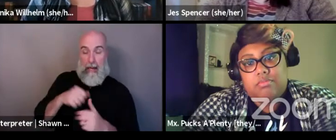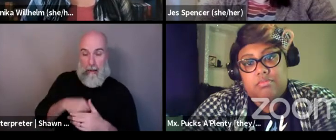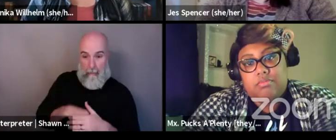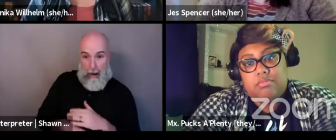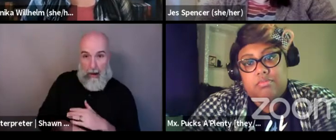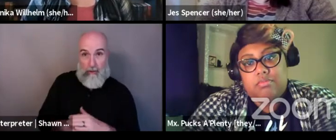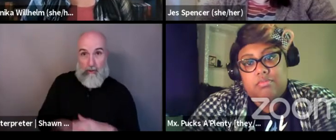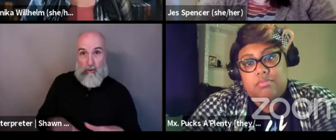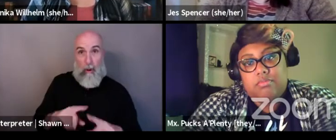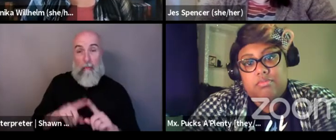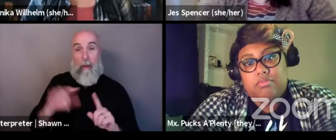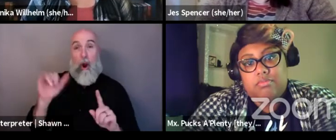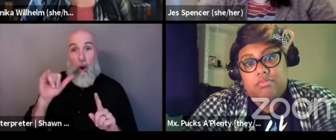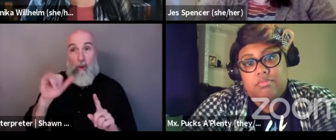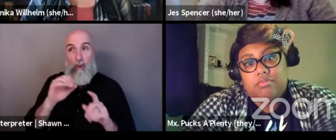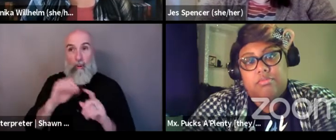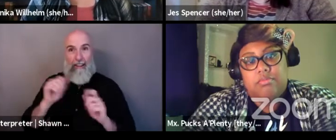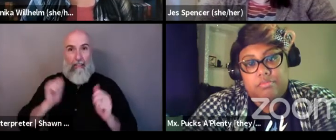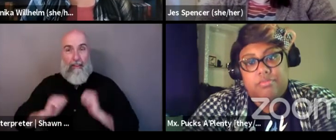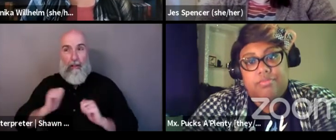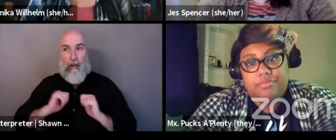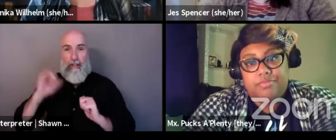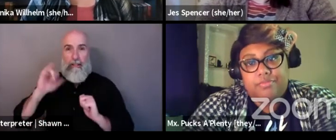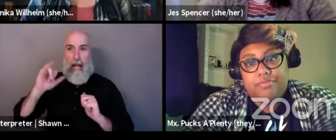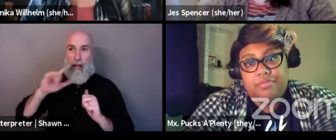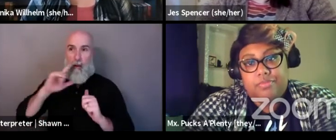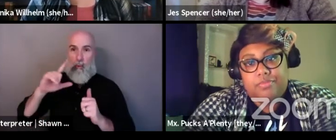also in theater. So it's like this compounded.